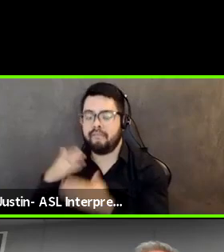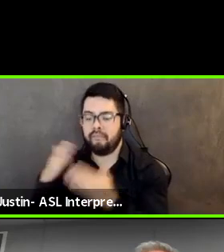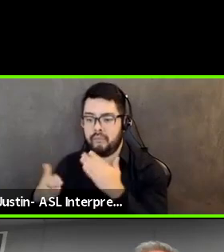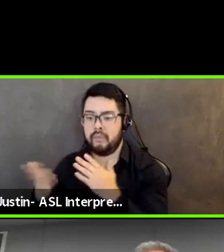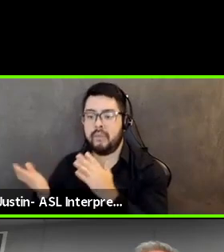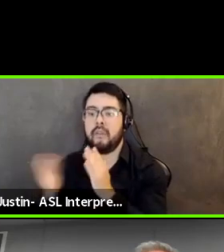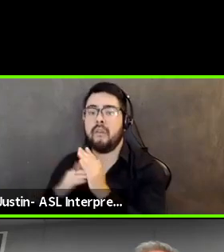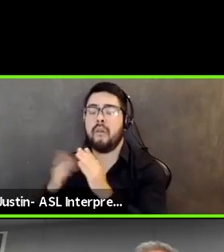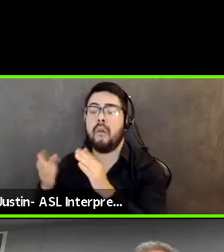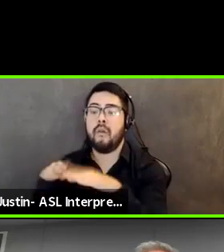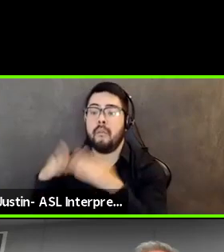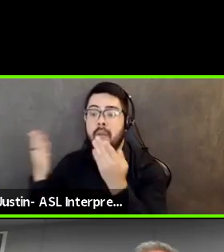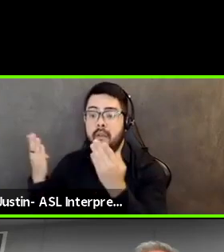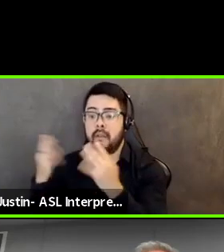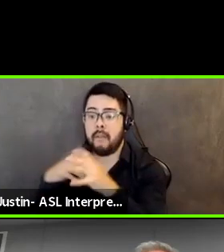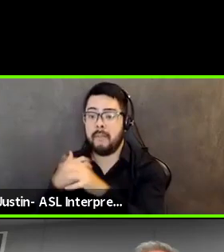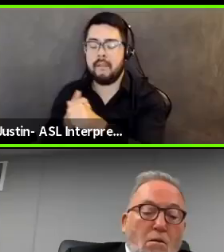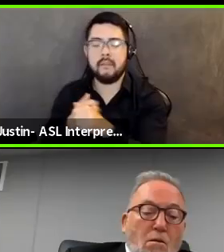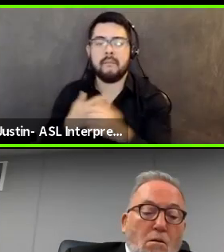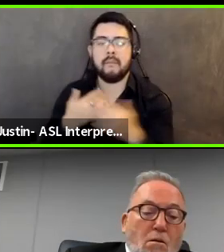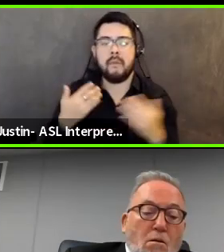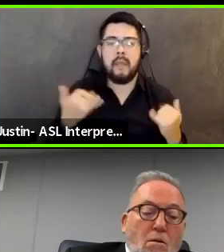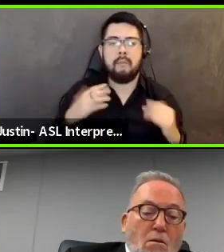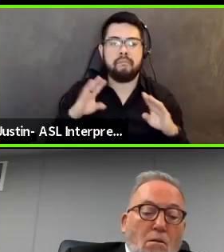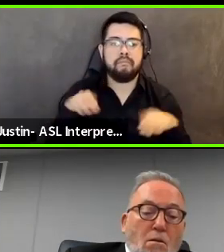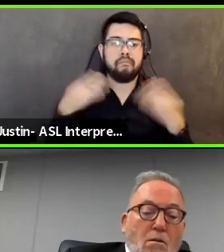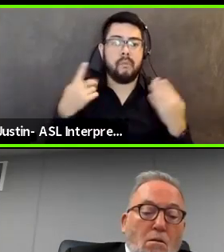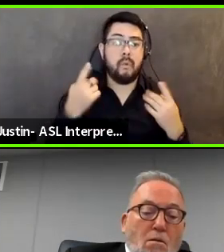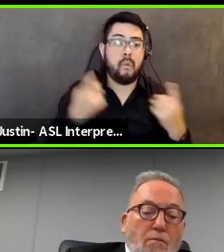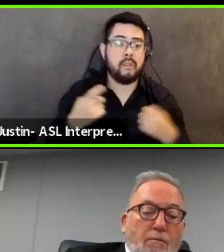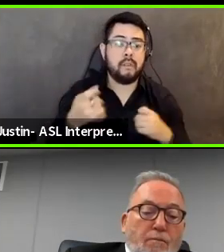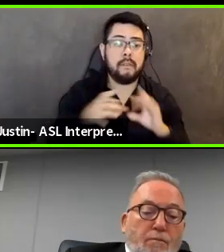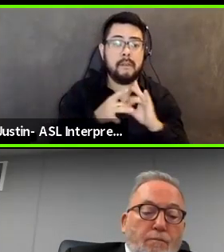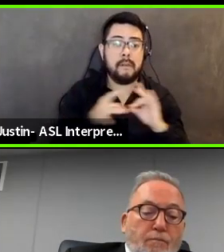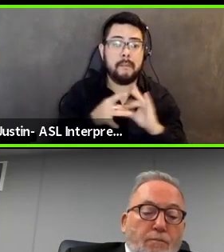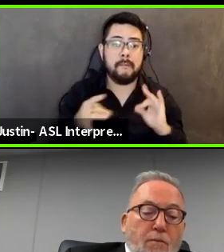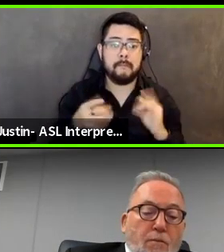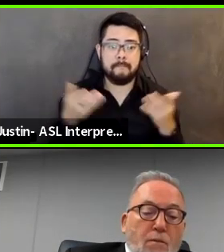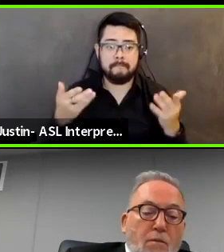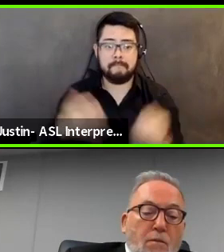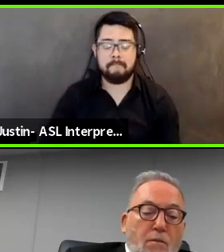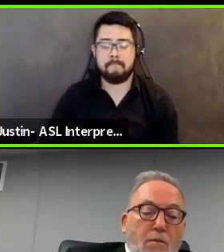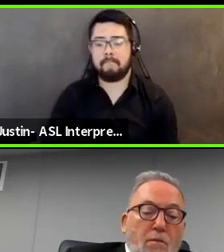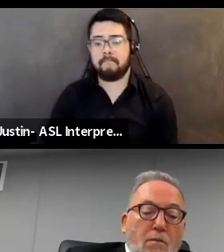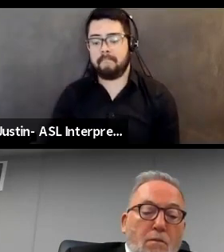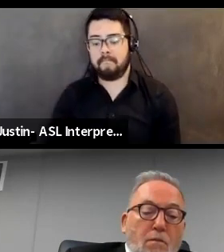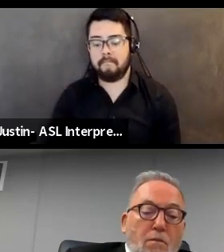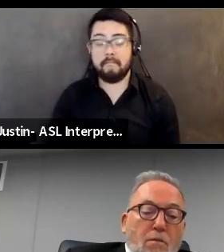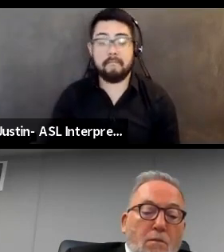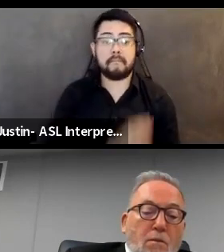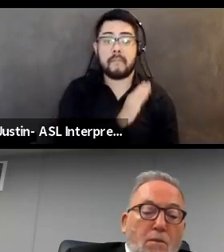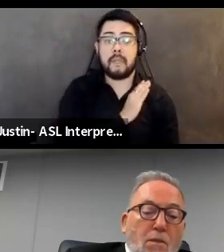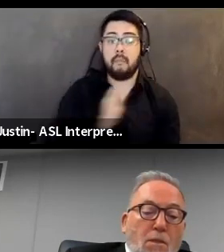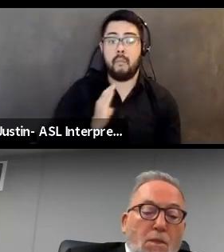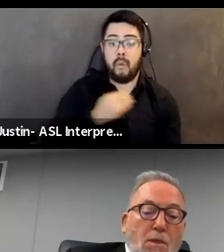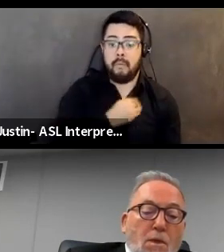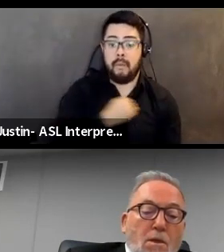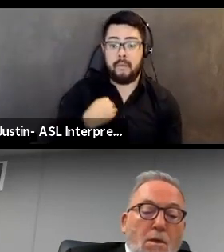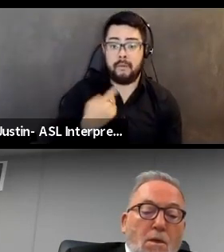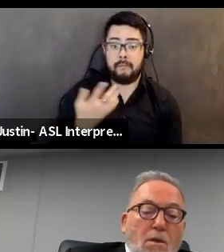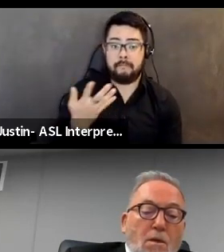okay let's open it up for questions and comments board members